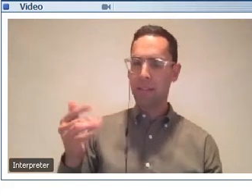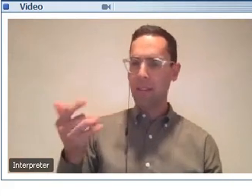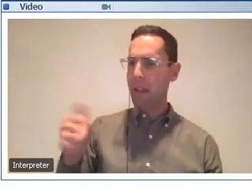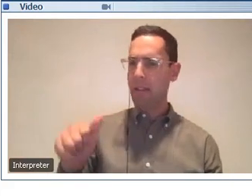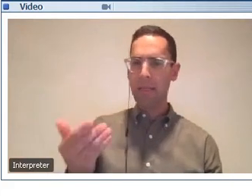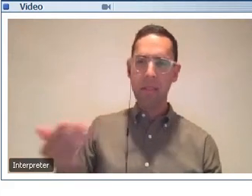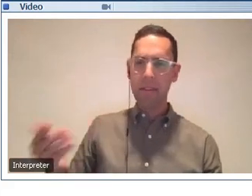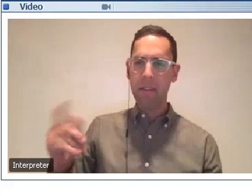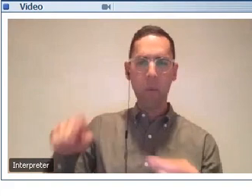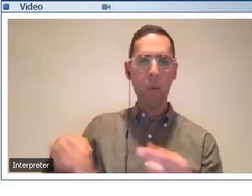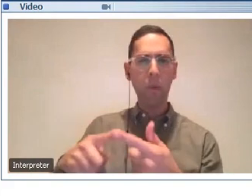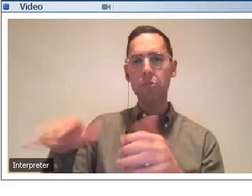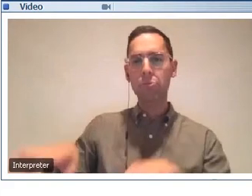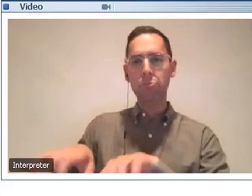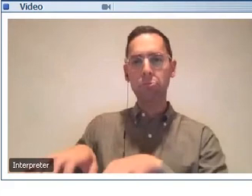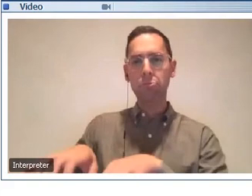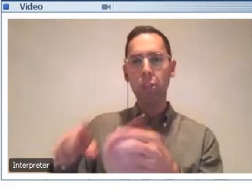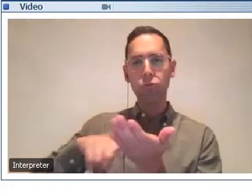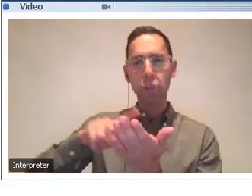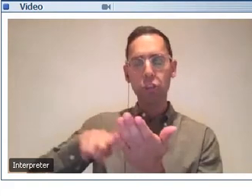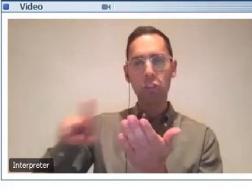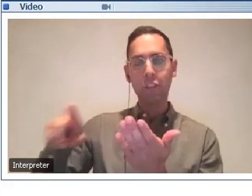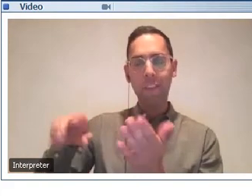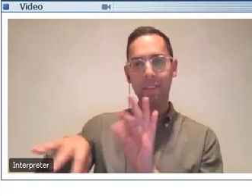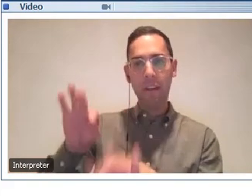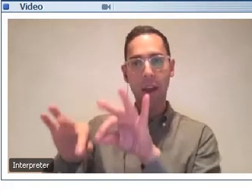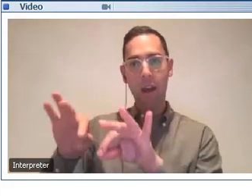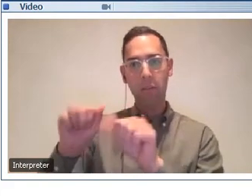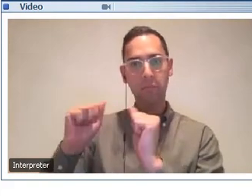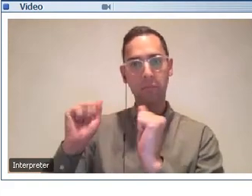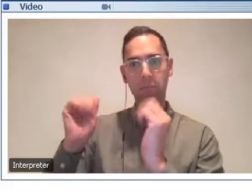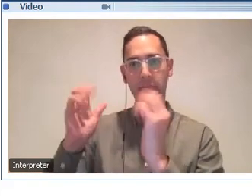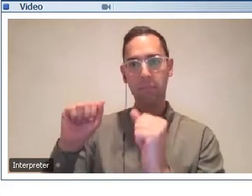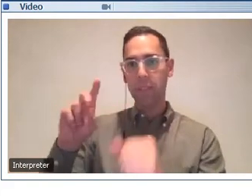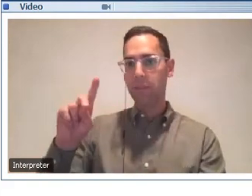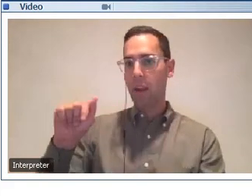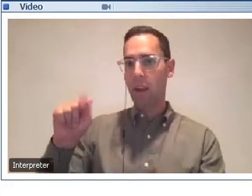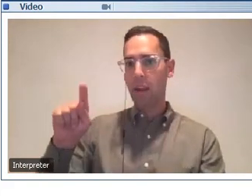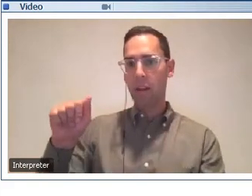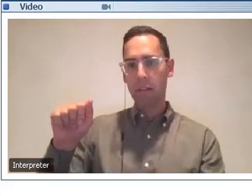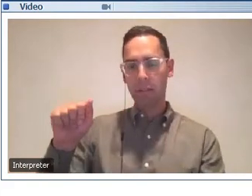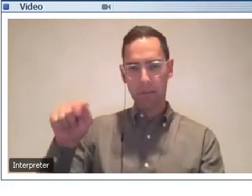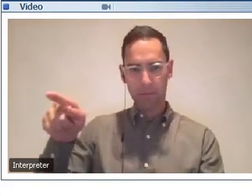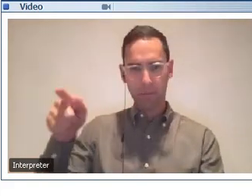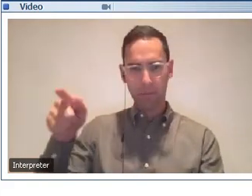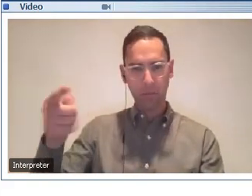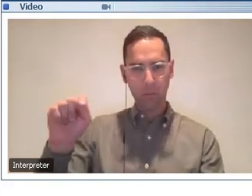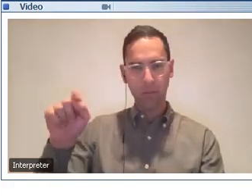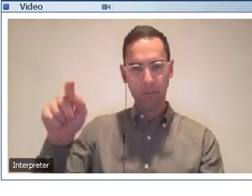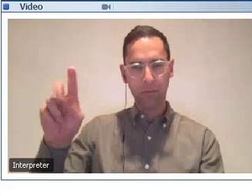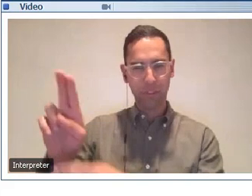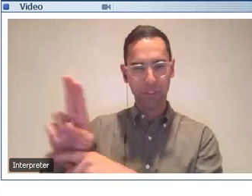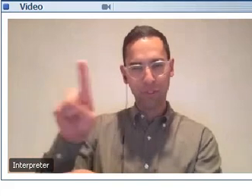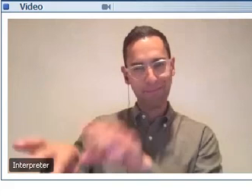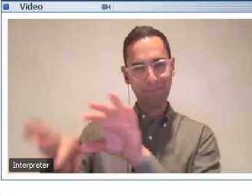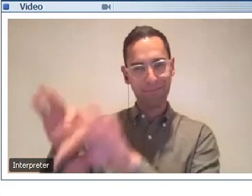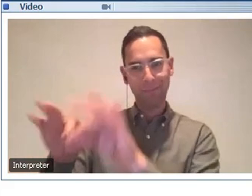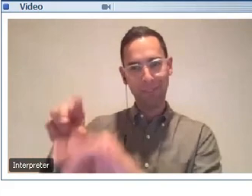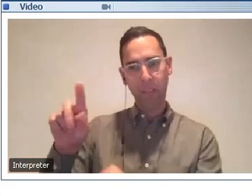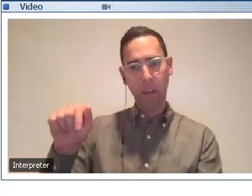looking at some of the amazing data that you all were able to compile at Georgetown, were there findings